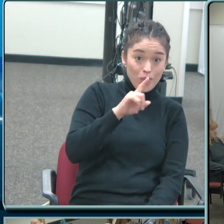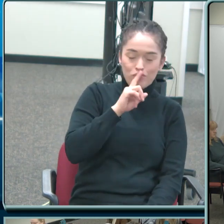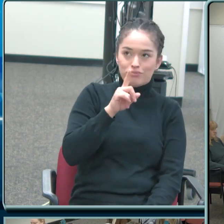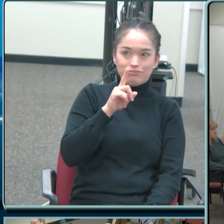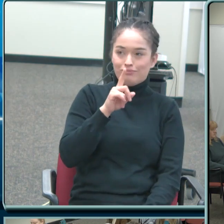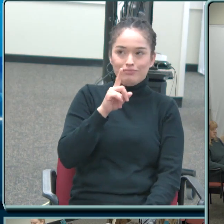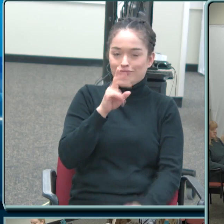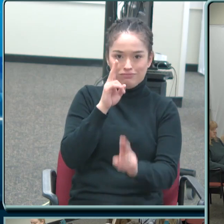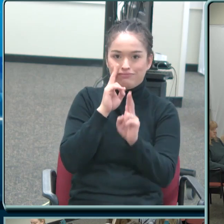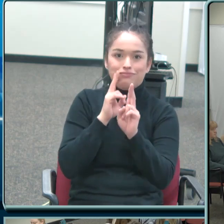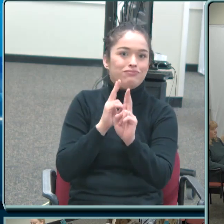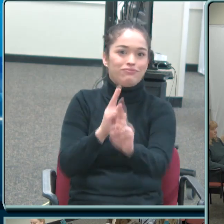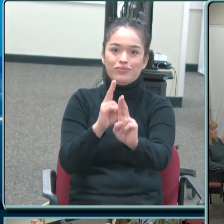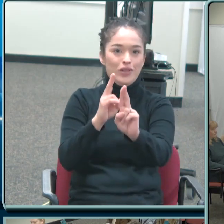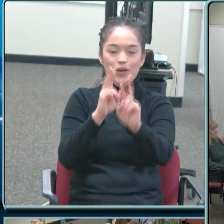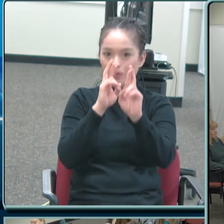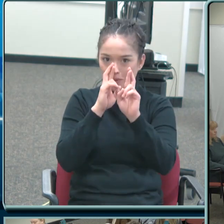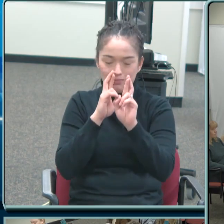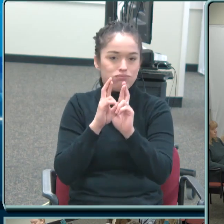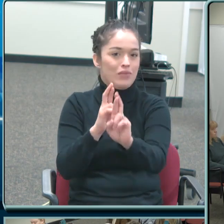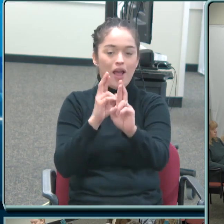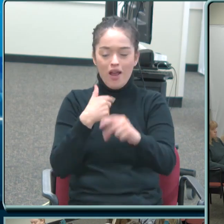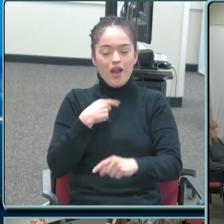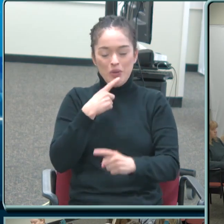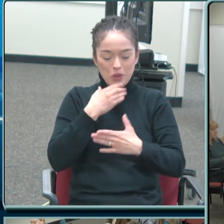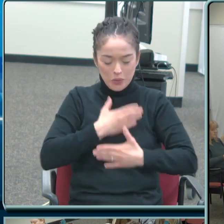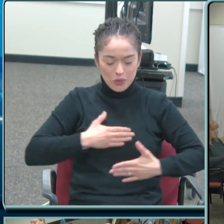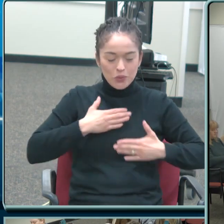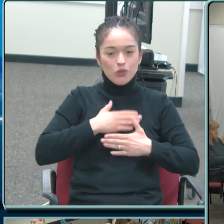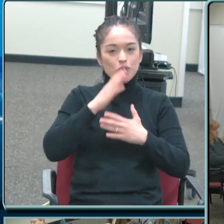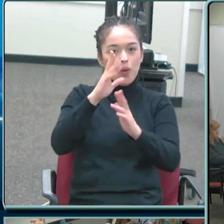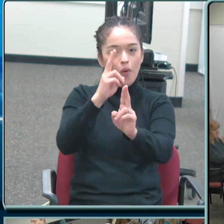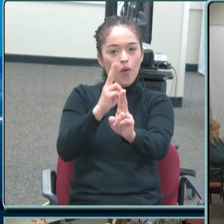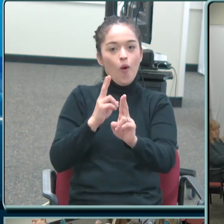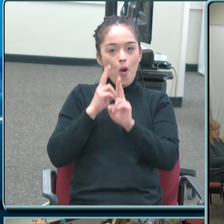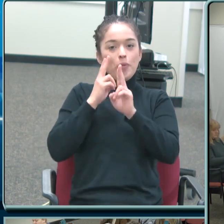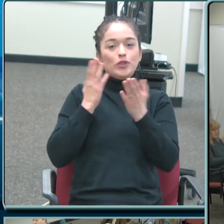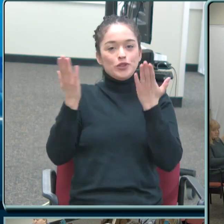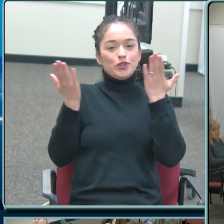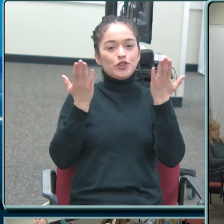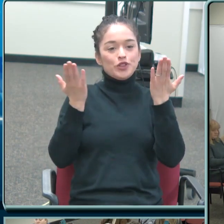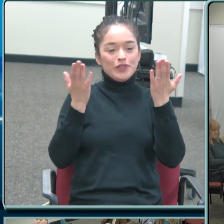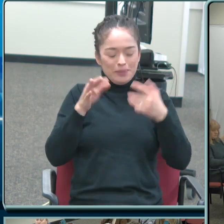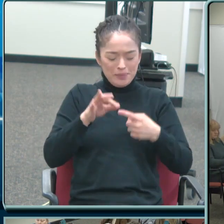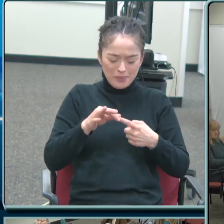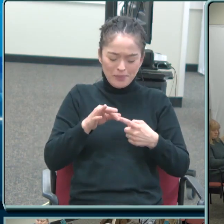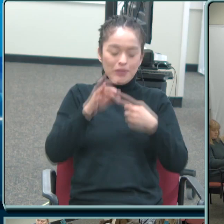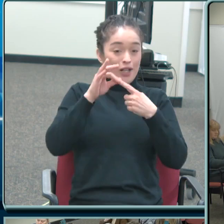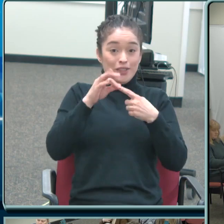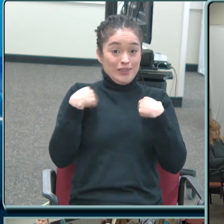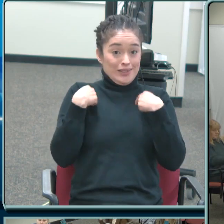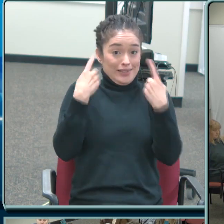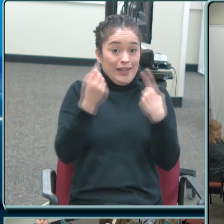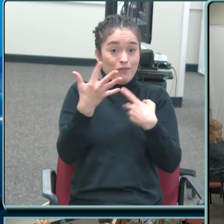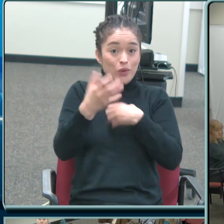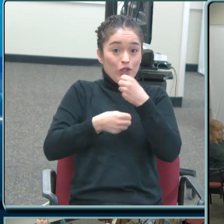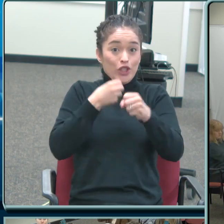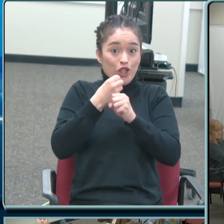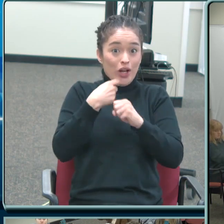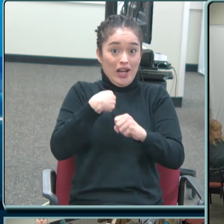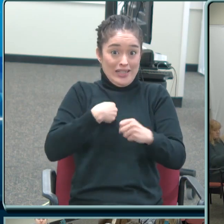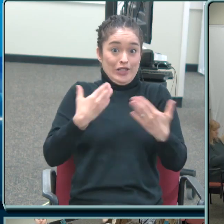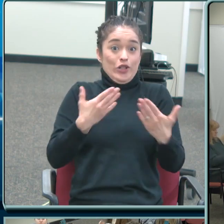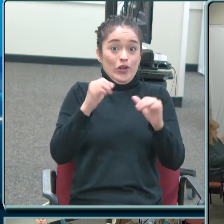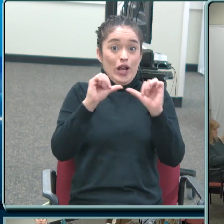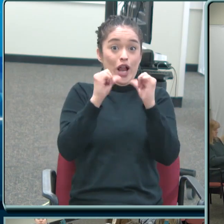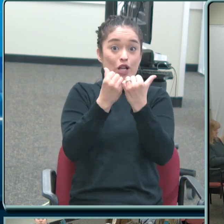highly regarded, respected, and I appreciate your honorable service, especially in these last few years, as I've been with the